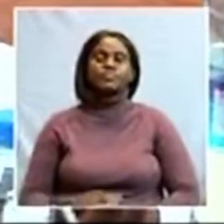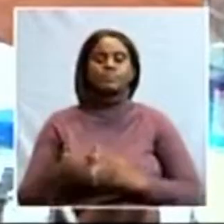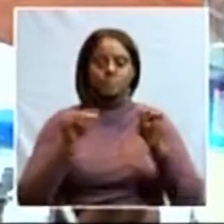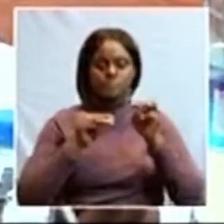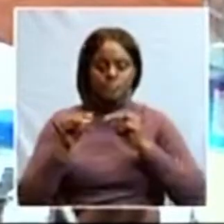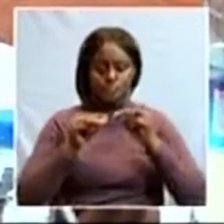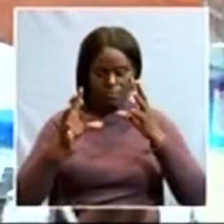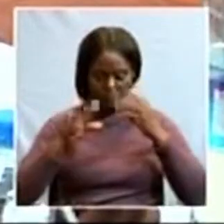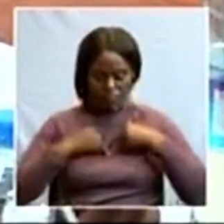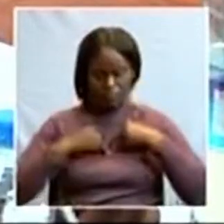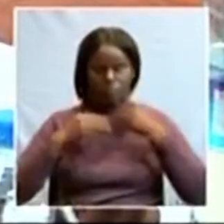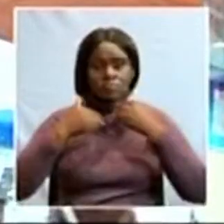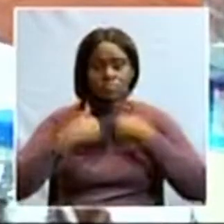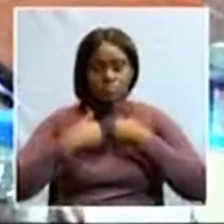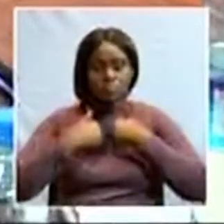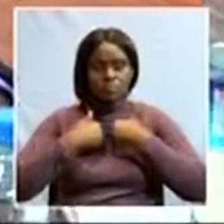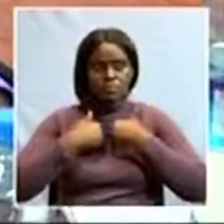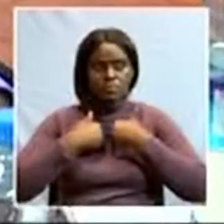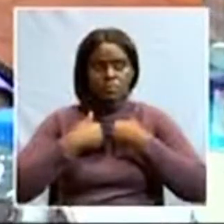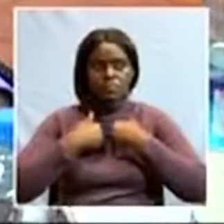Management acknowledges